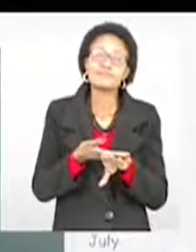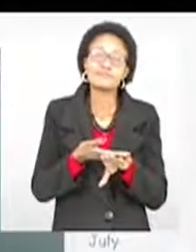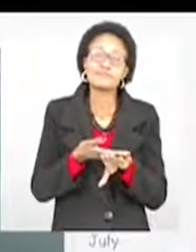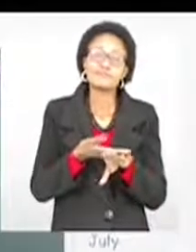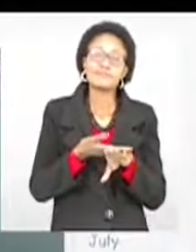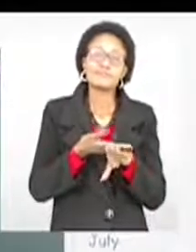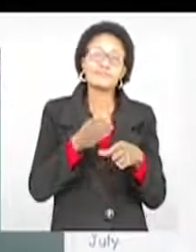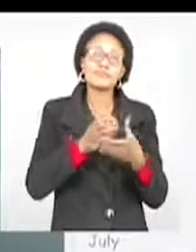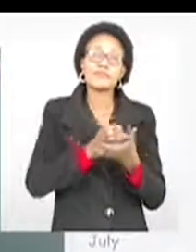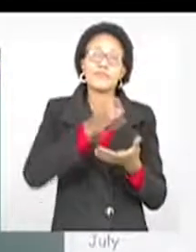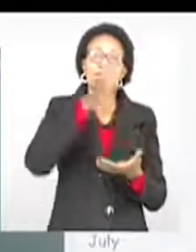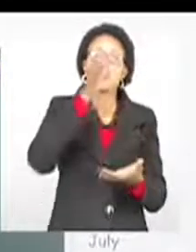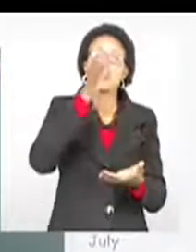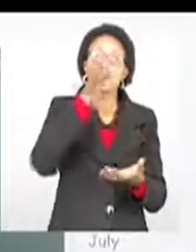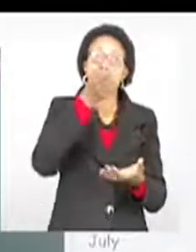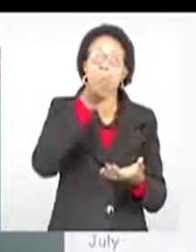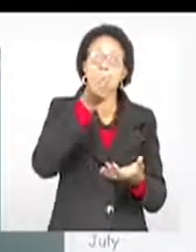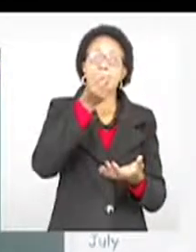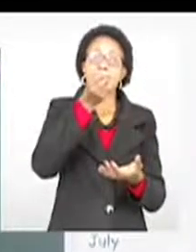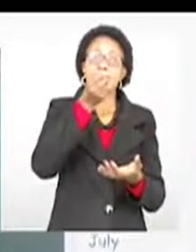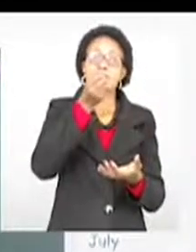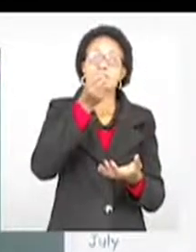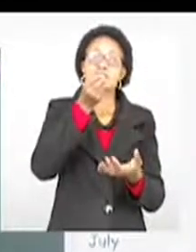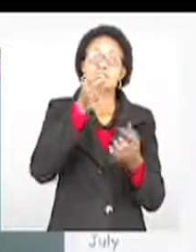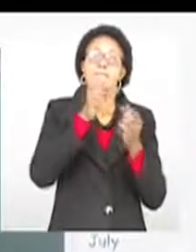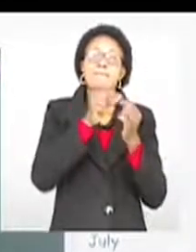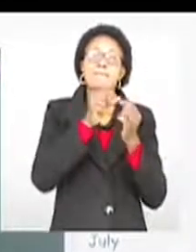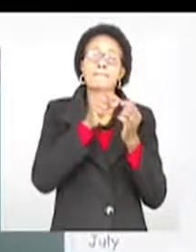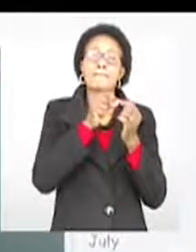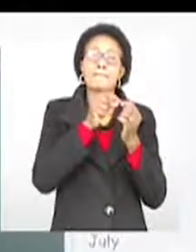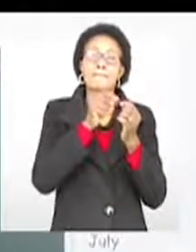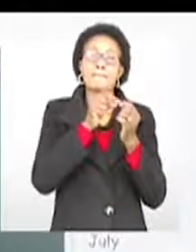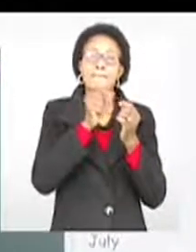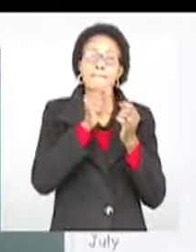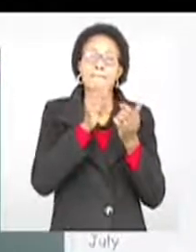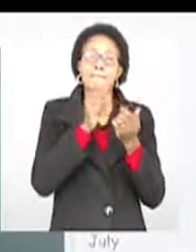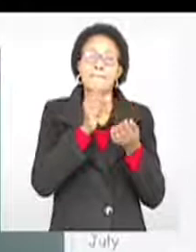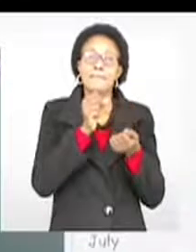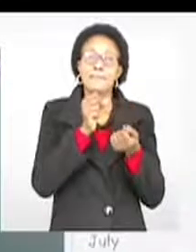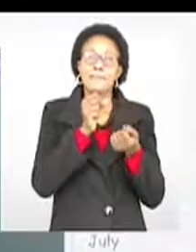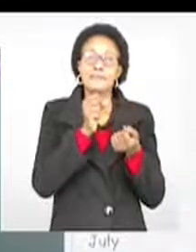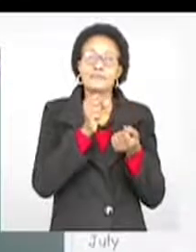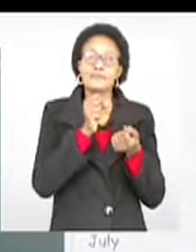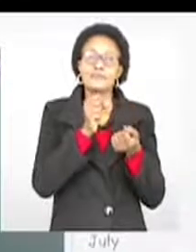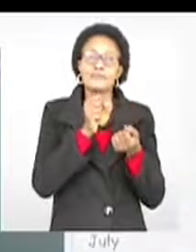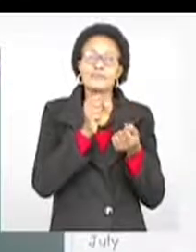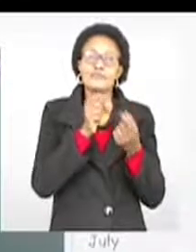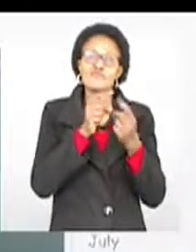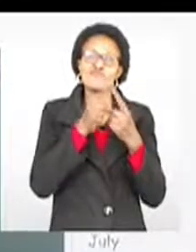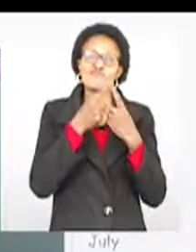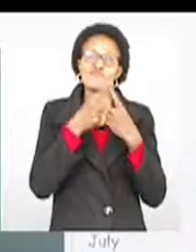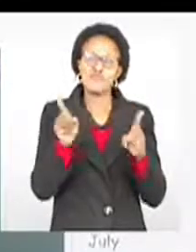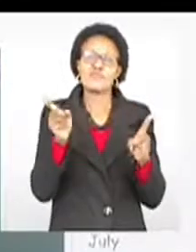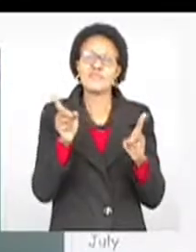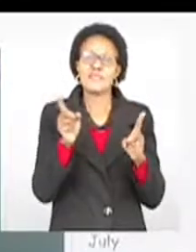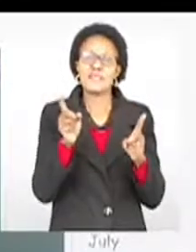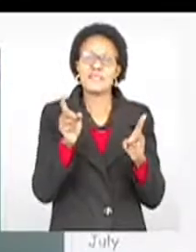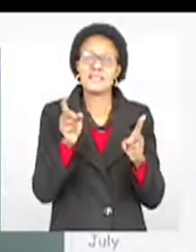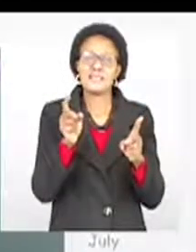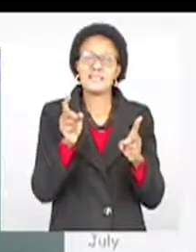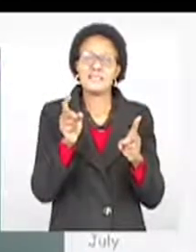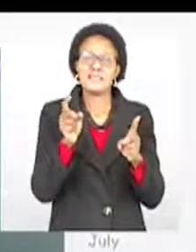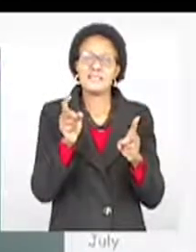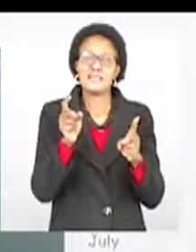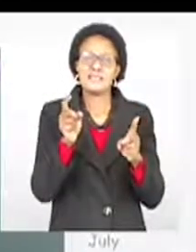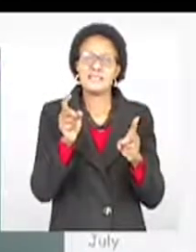bottle here is big, but if I want to find something opposite from my bottle, then